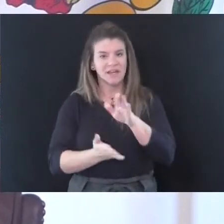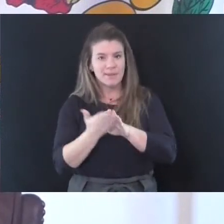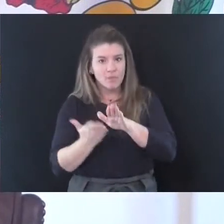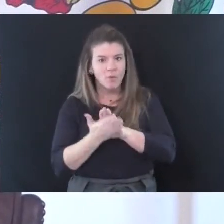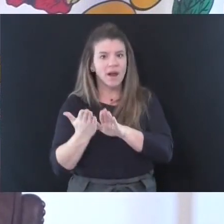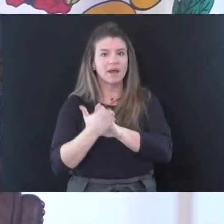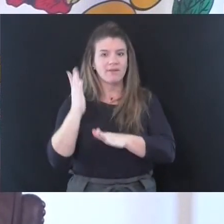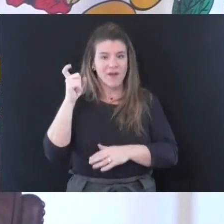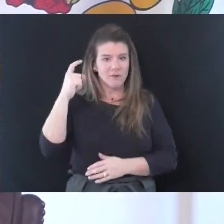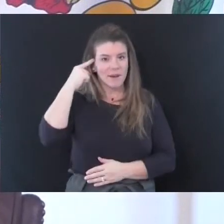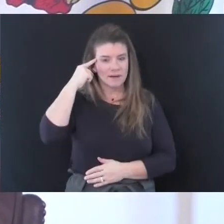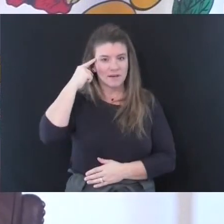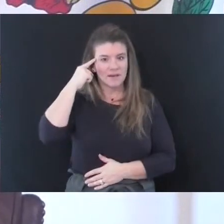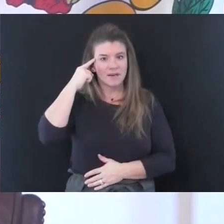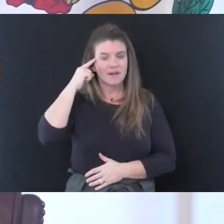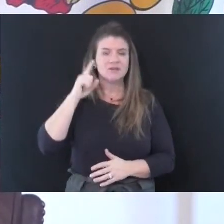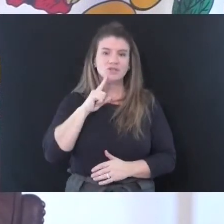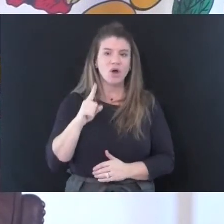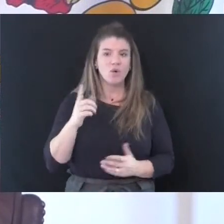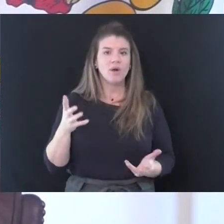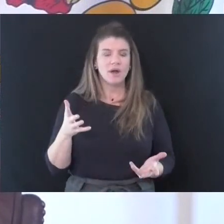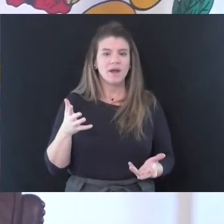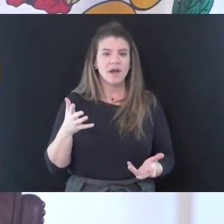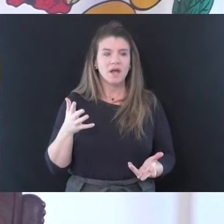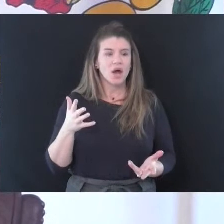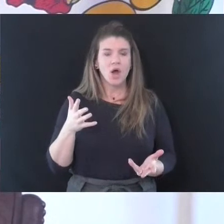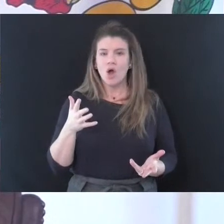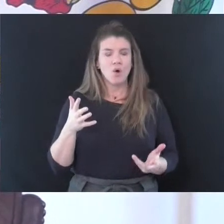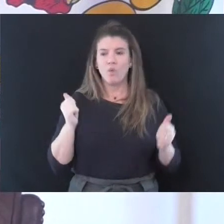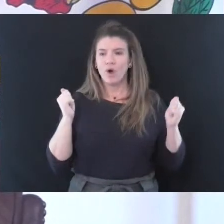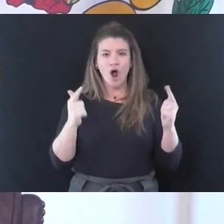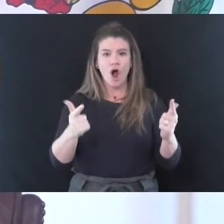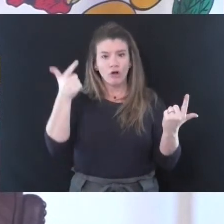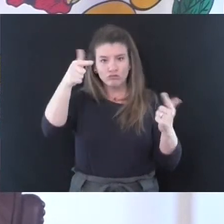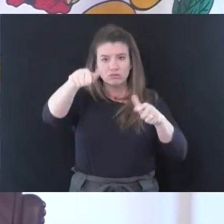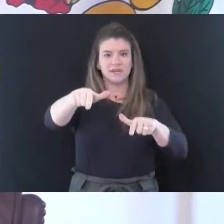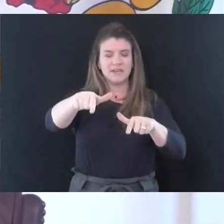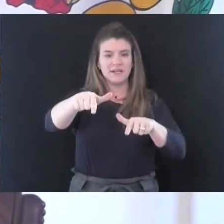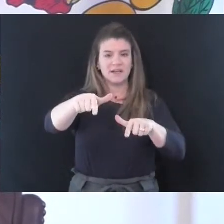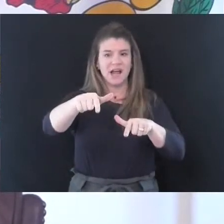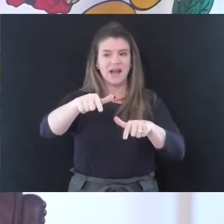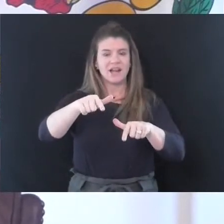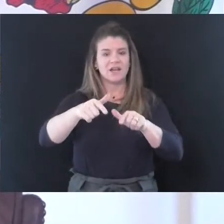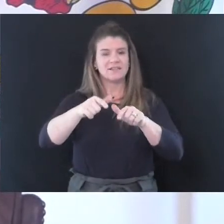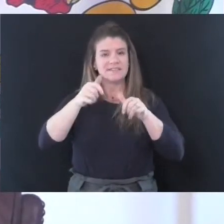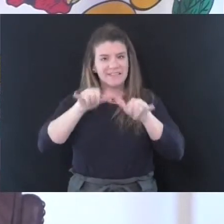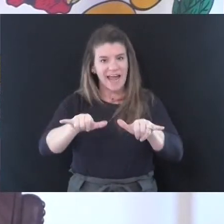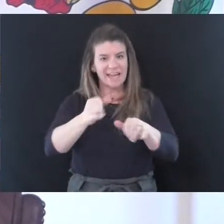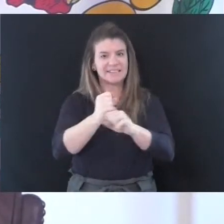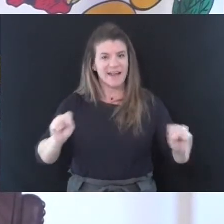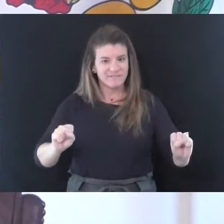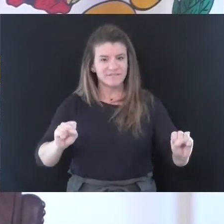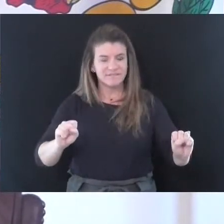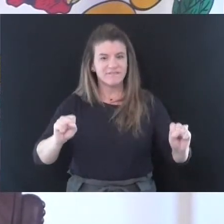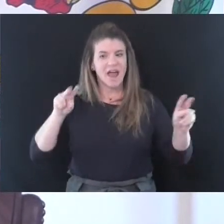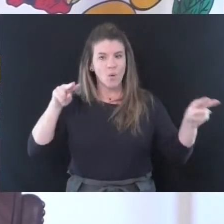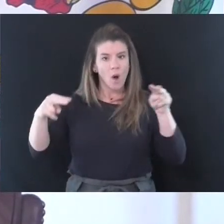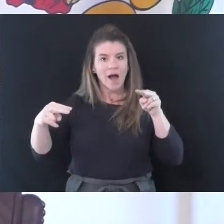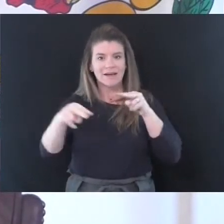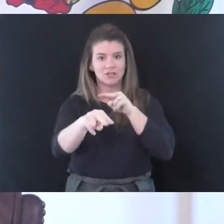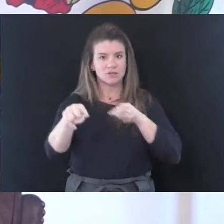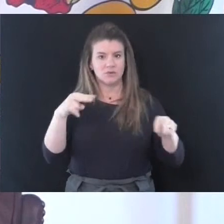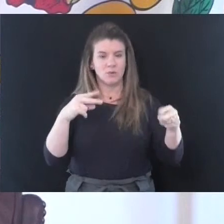everything. And so we're all on board from the standpoint of being super safe and trying to watch.